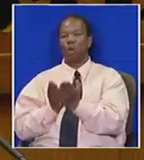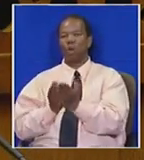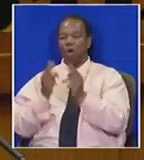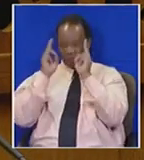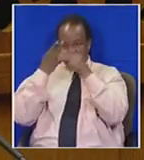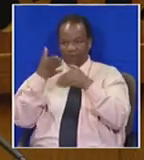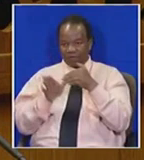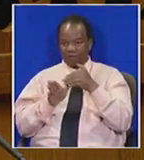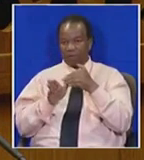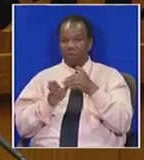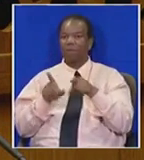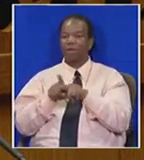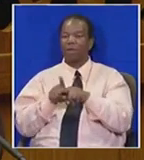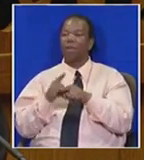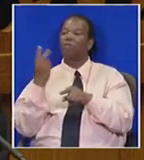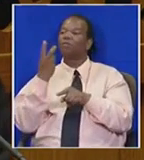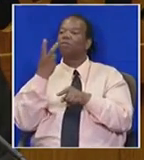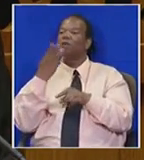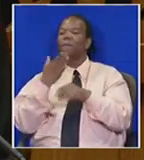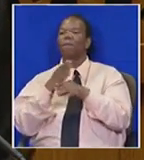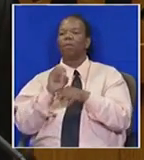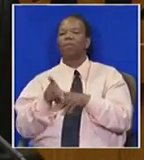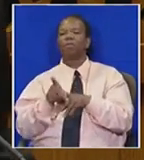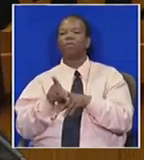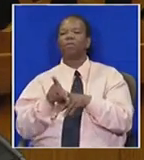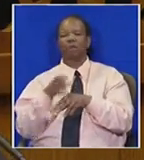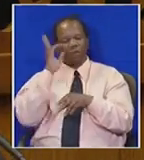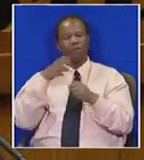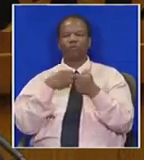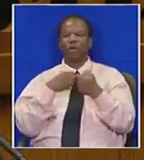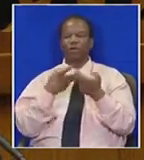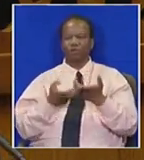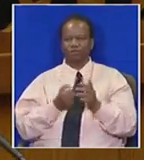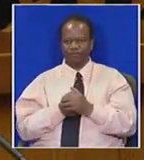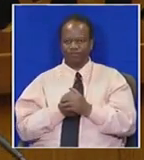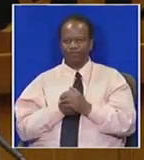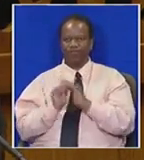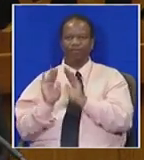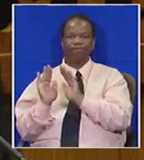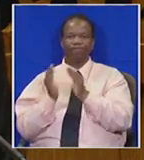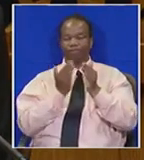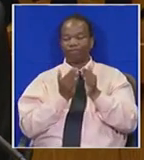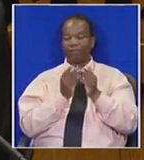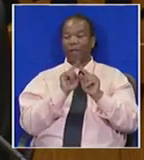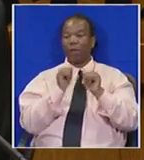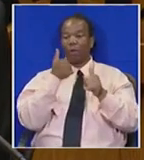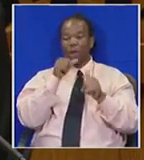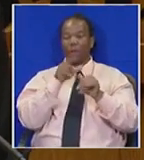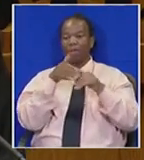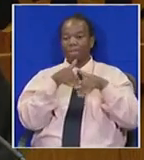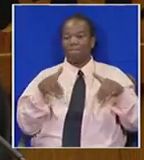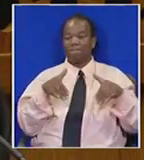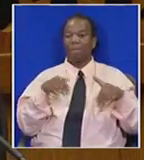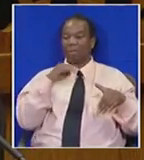to find economic opportunities. That is our challenge. Unemployment leaves enormous human resources out of the